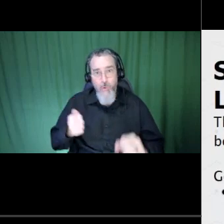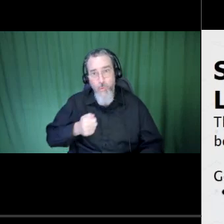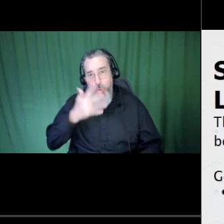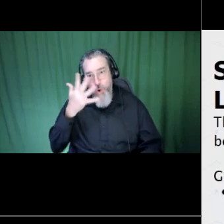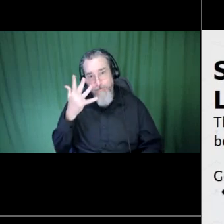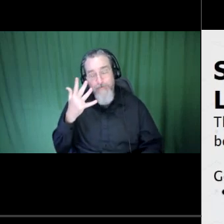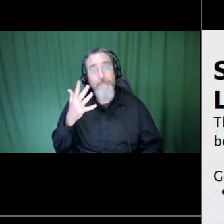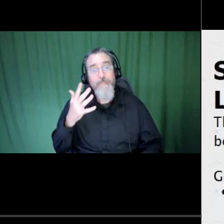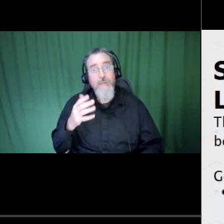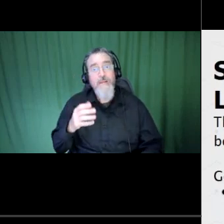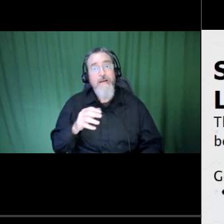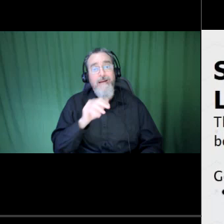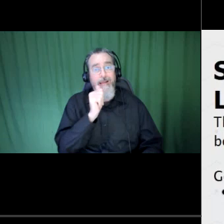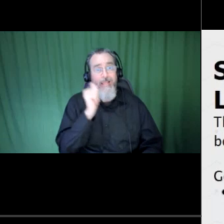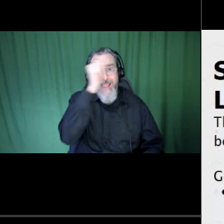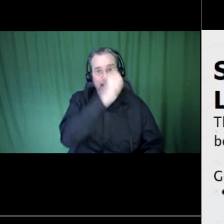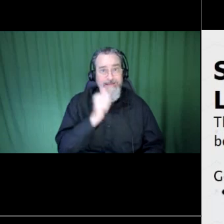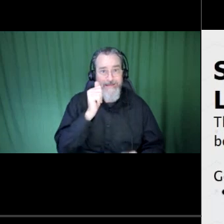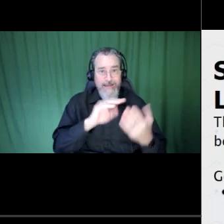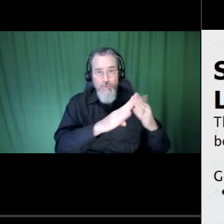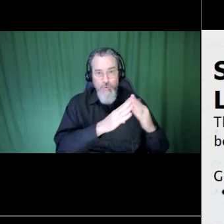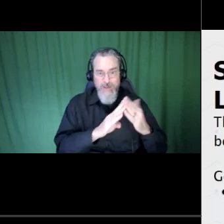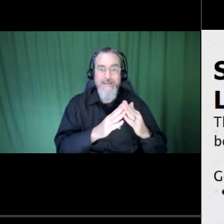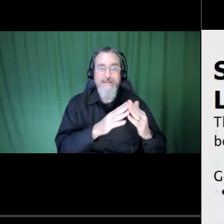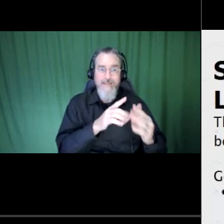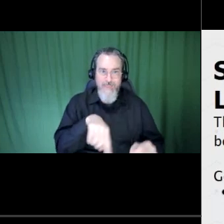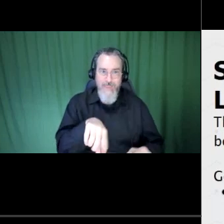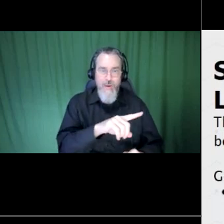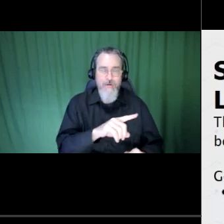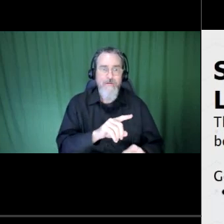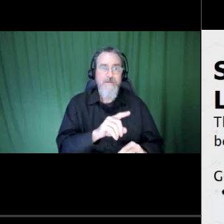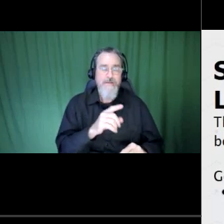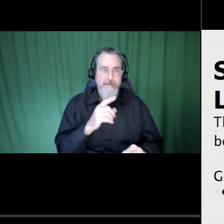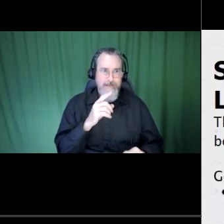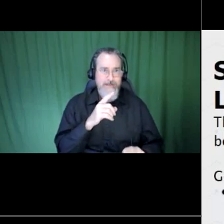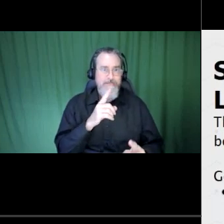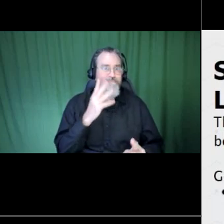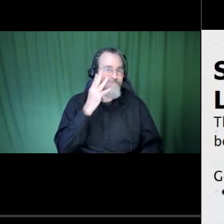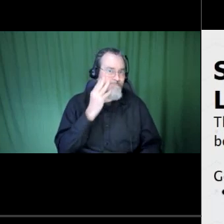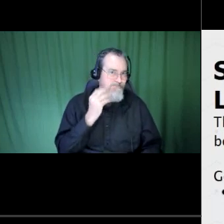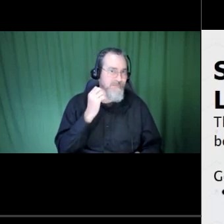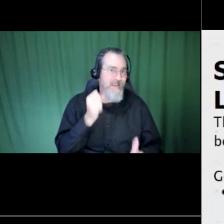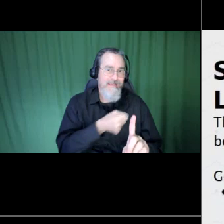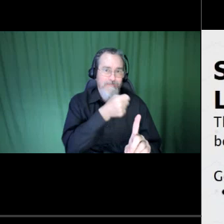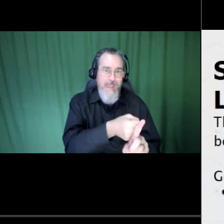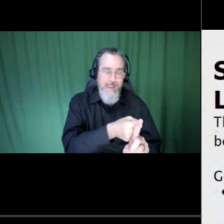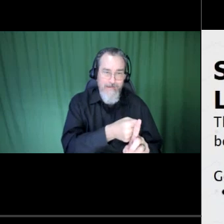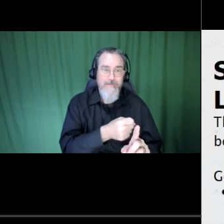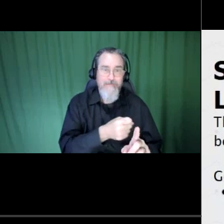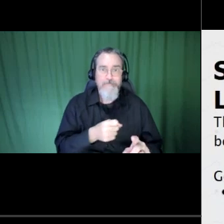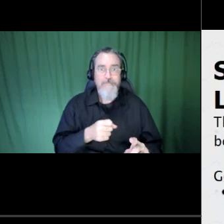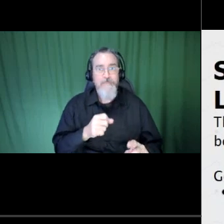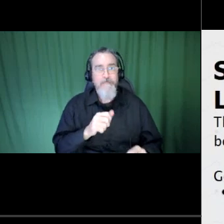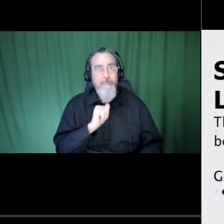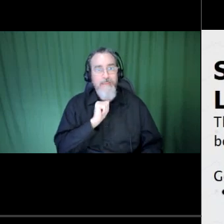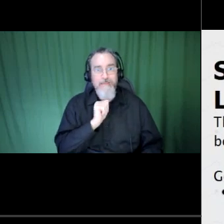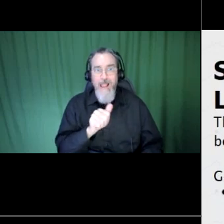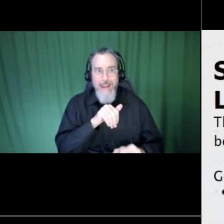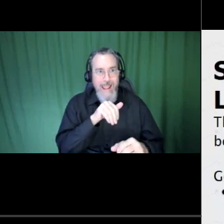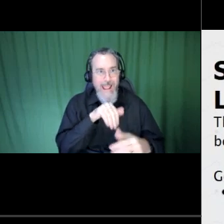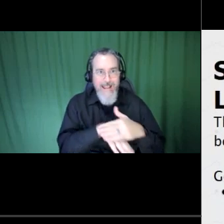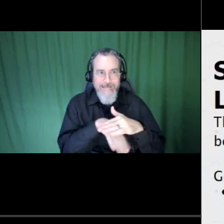Alaskan communities, especially indigenous ones, are experiencing significant climate impacts from coastal erosion, lack of access to traditional food,